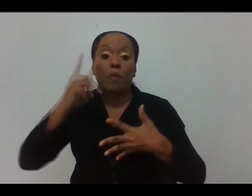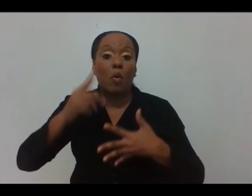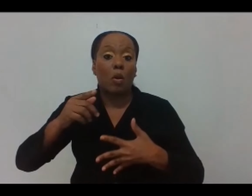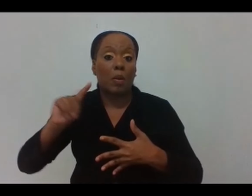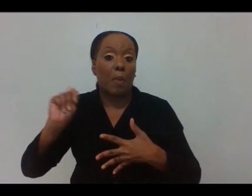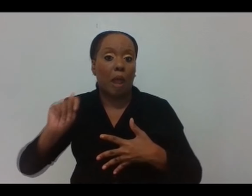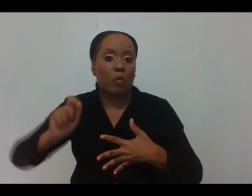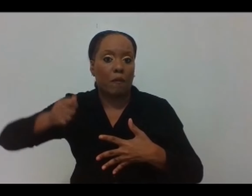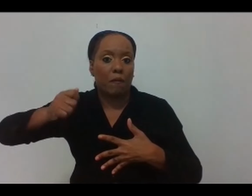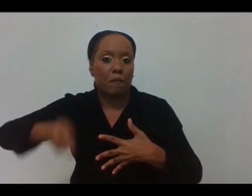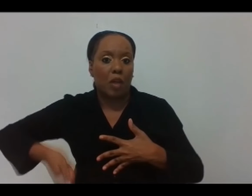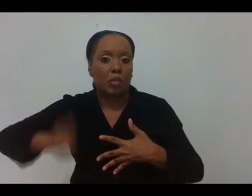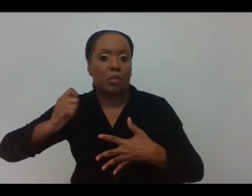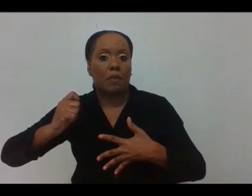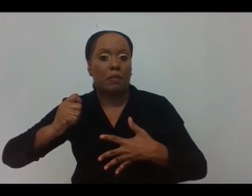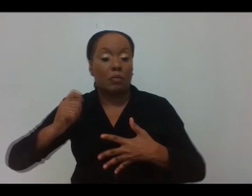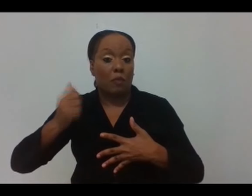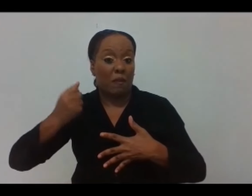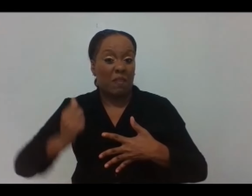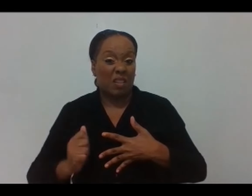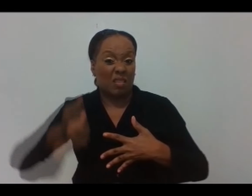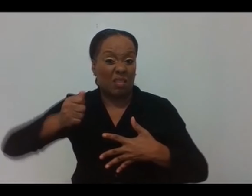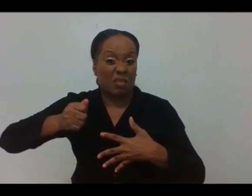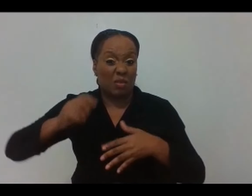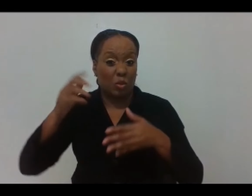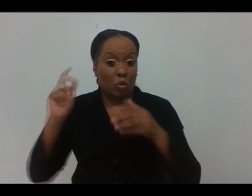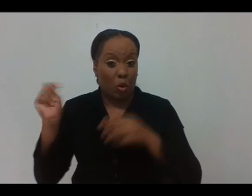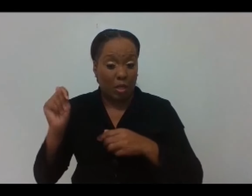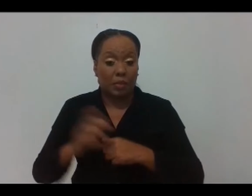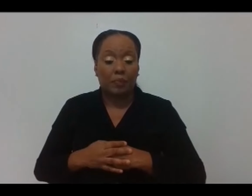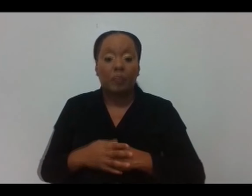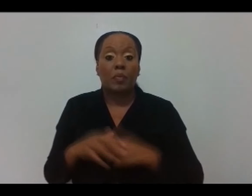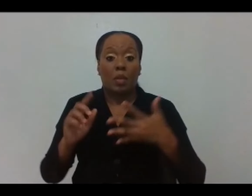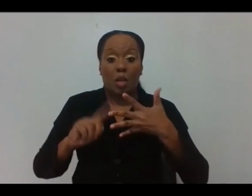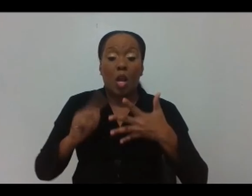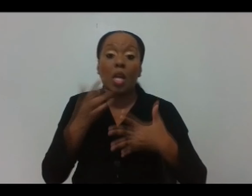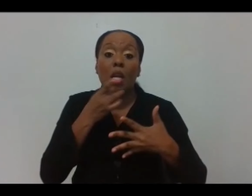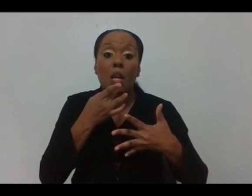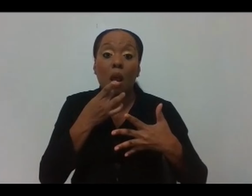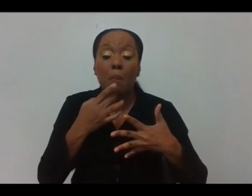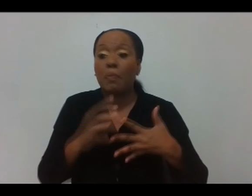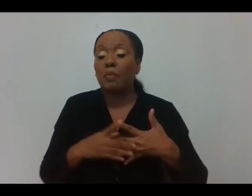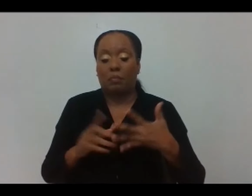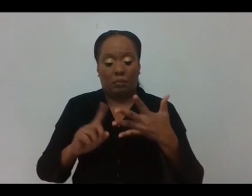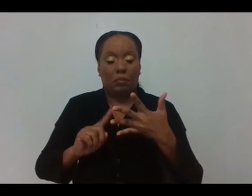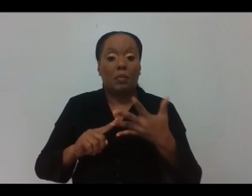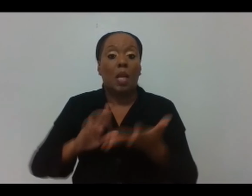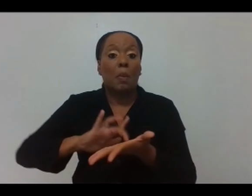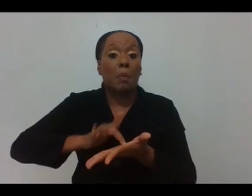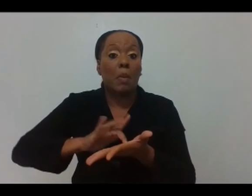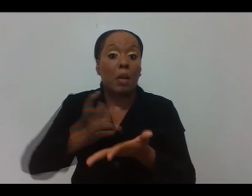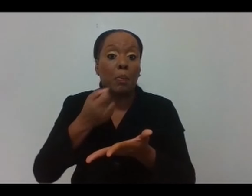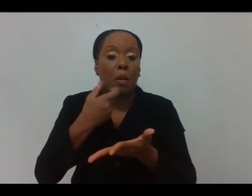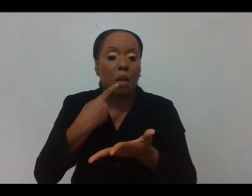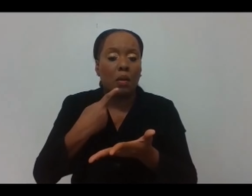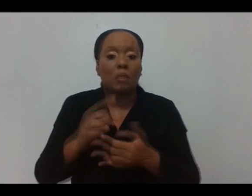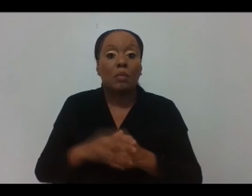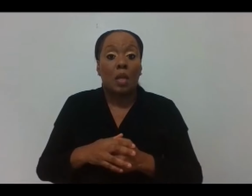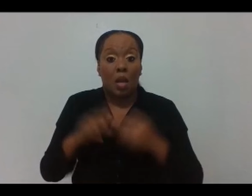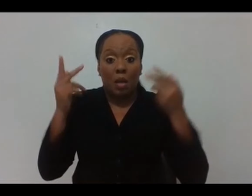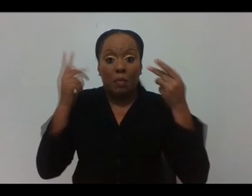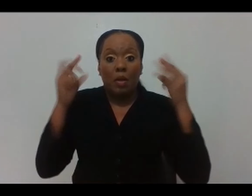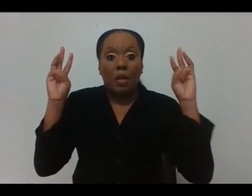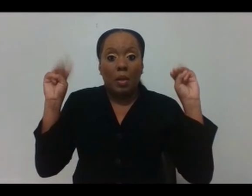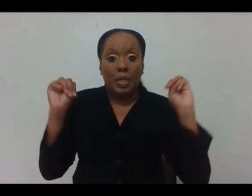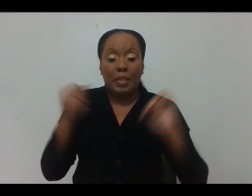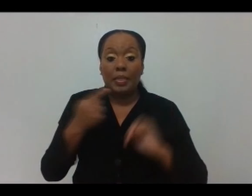your torches, your lamps, all of the things that you will need in a hurricane. Your medication. In her announcement yesterday, the